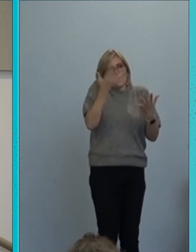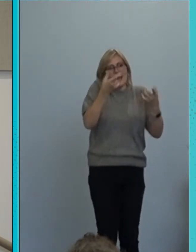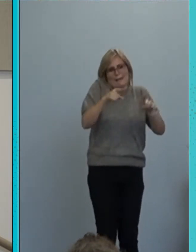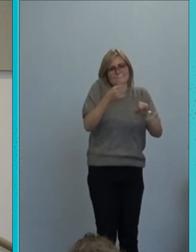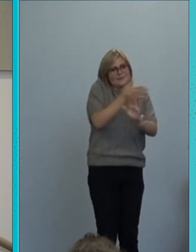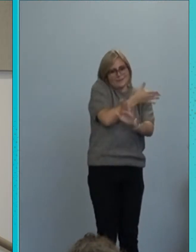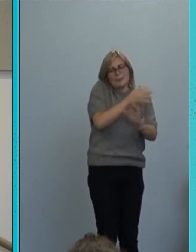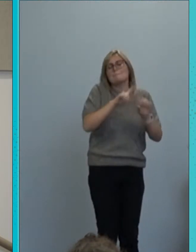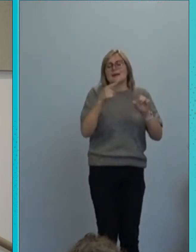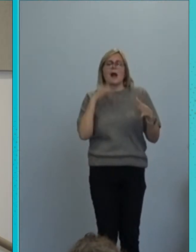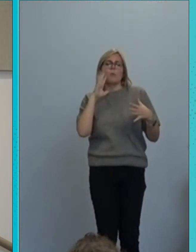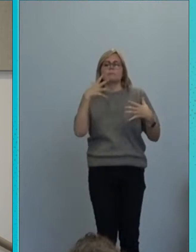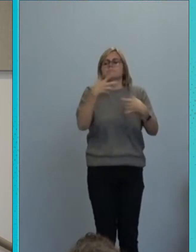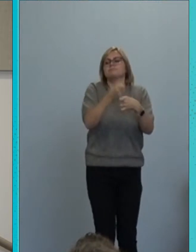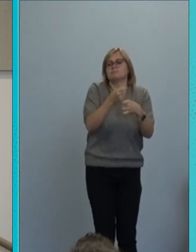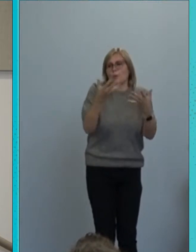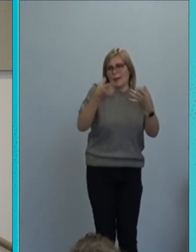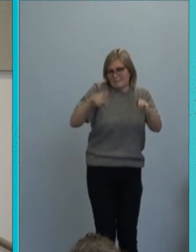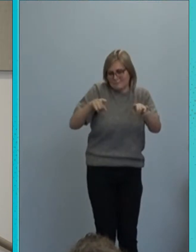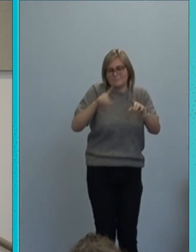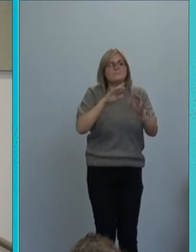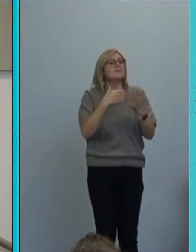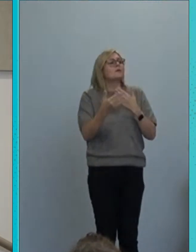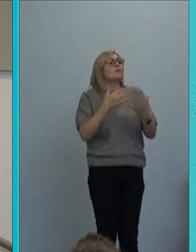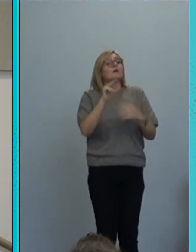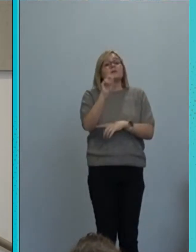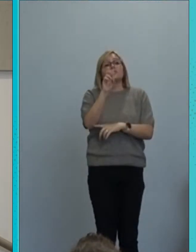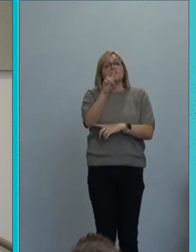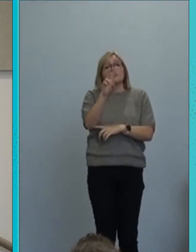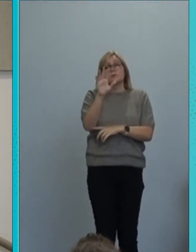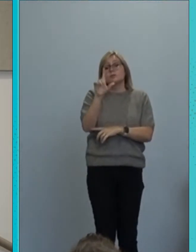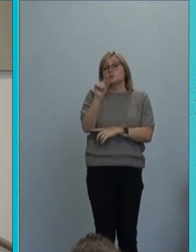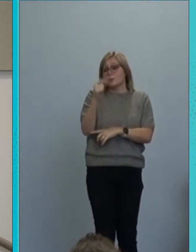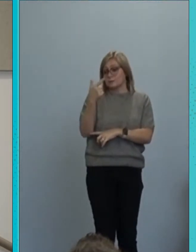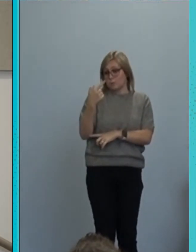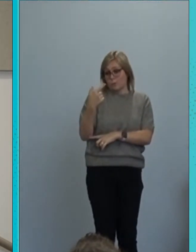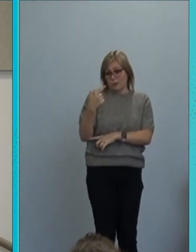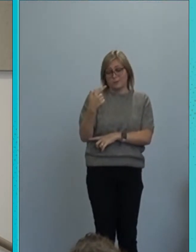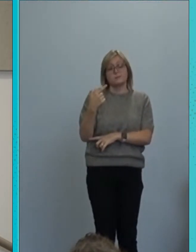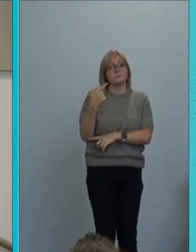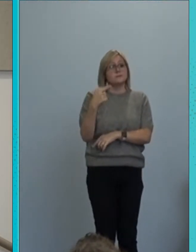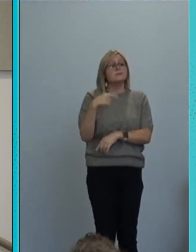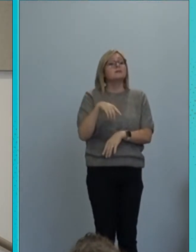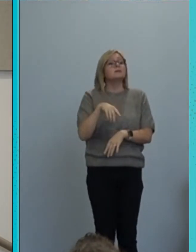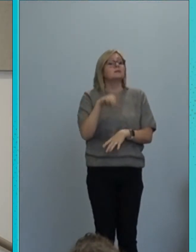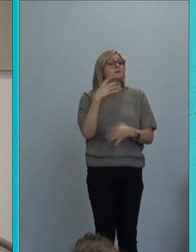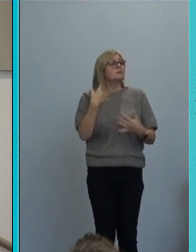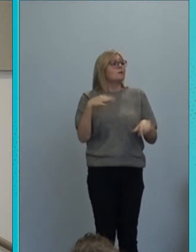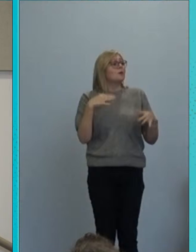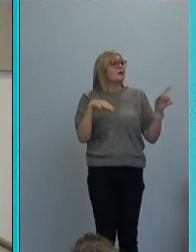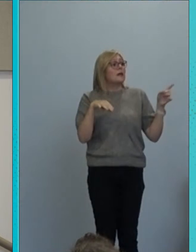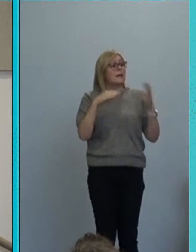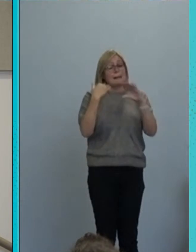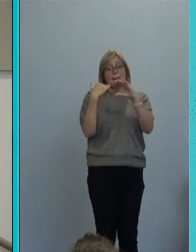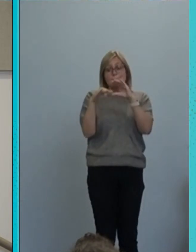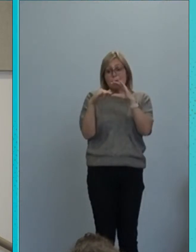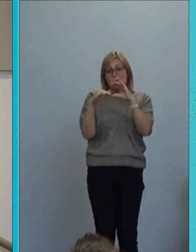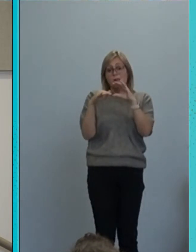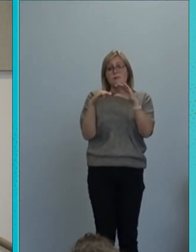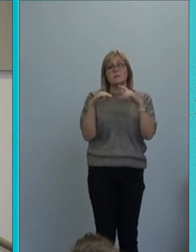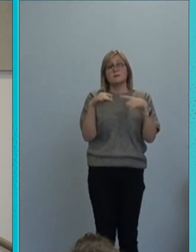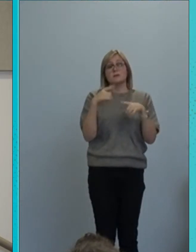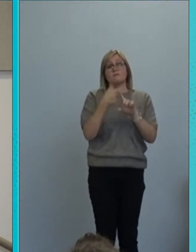going to recap it just a little bit. But in November of 2021, an obscure email from the